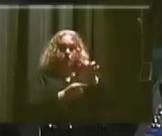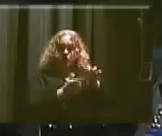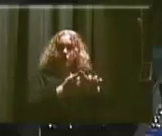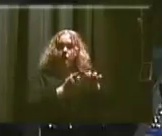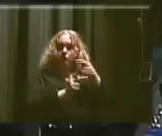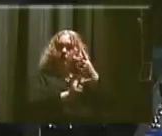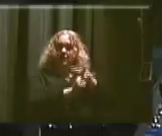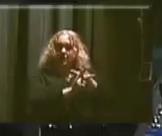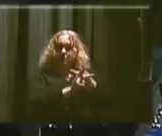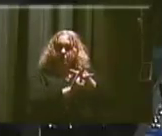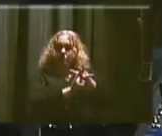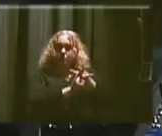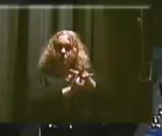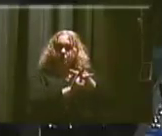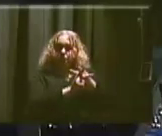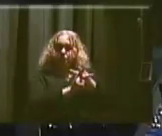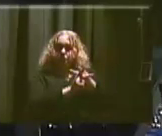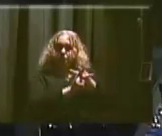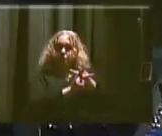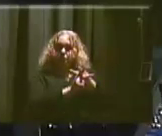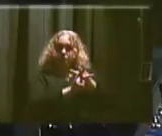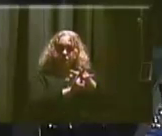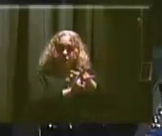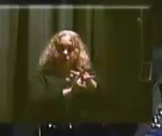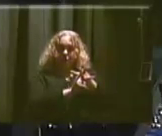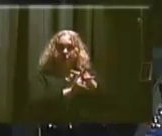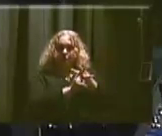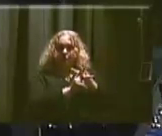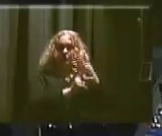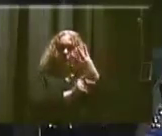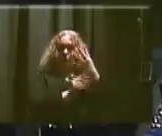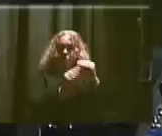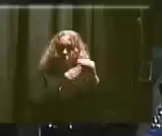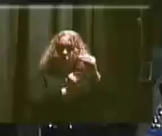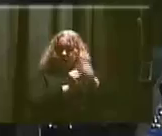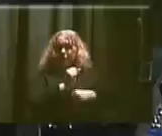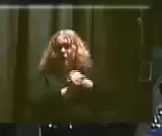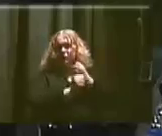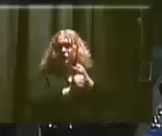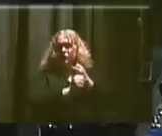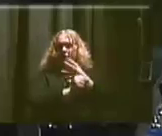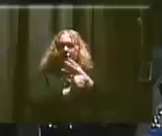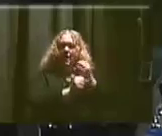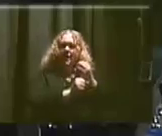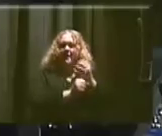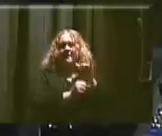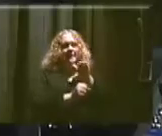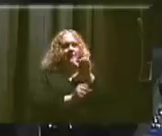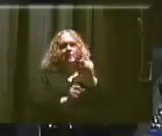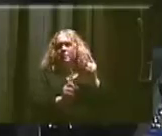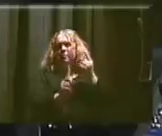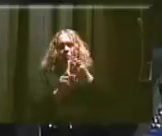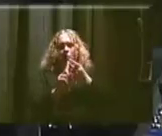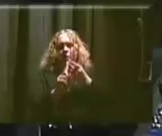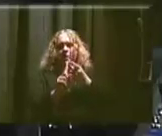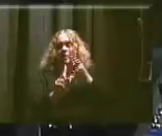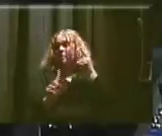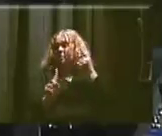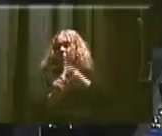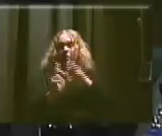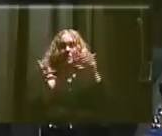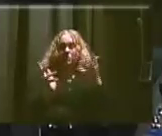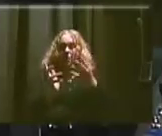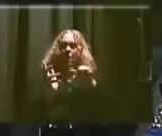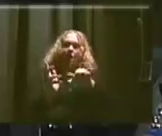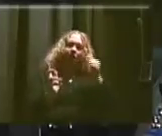a four-year term. That's not the point. I think the point is that there are other people in our